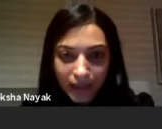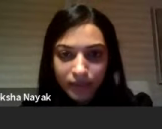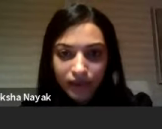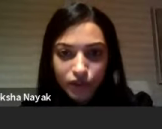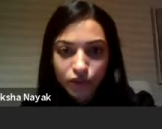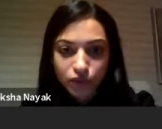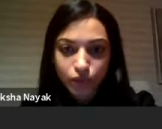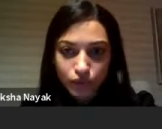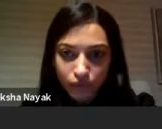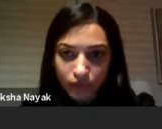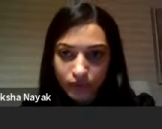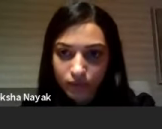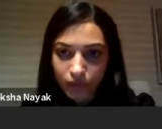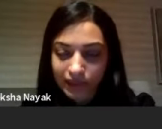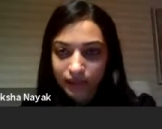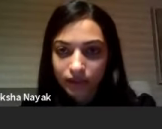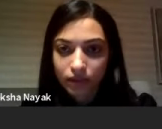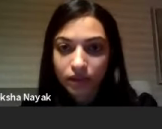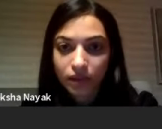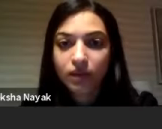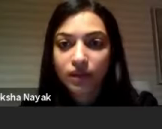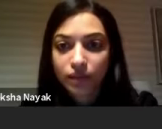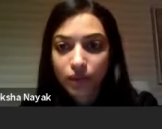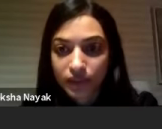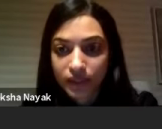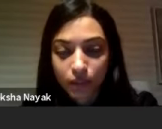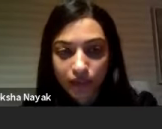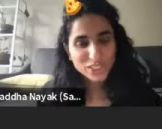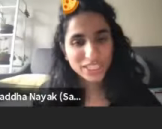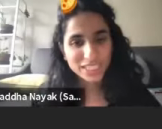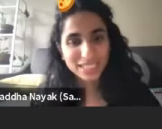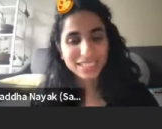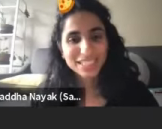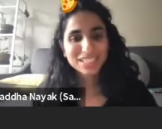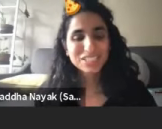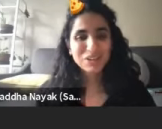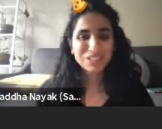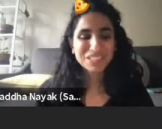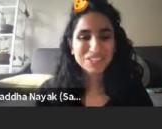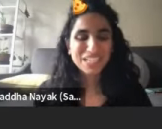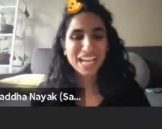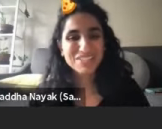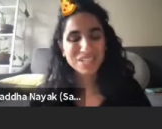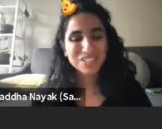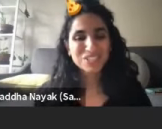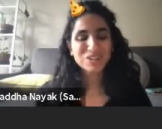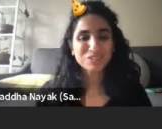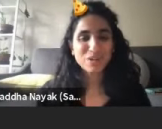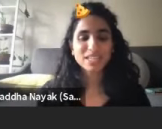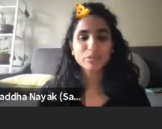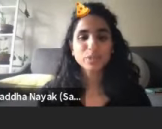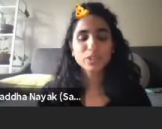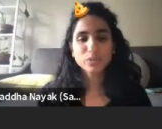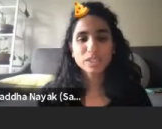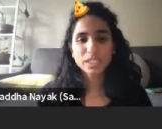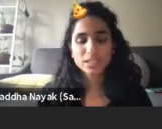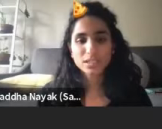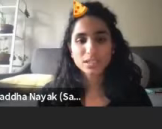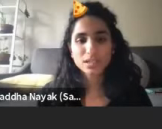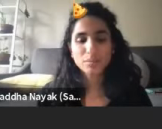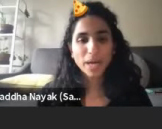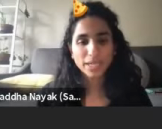there, which application do you use for modeling? What's good question. So the 3D animation software that we